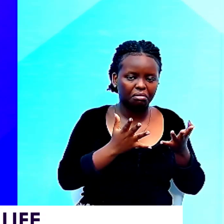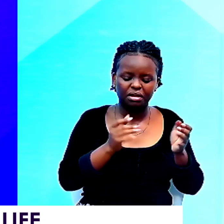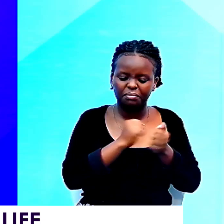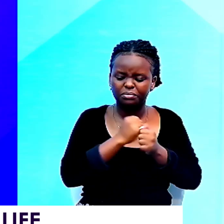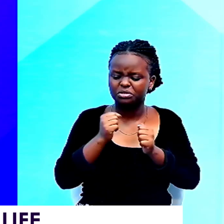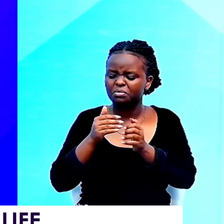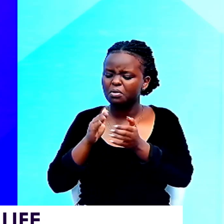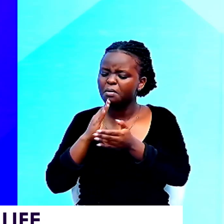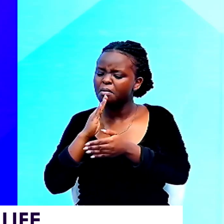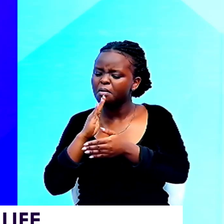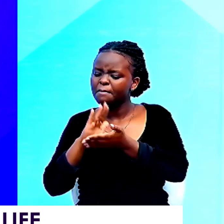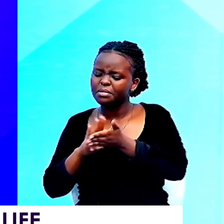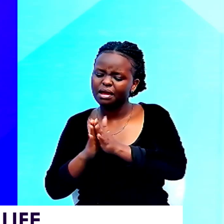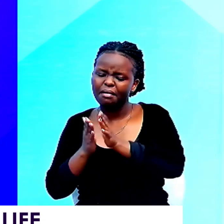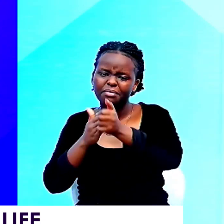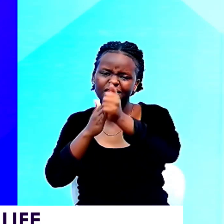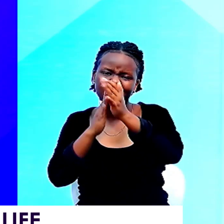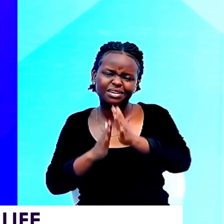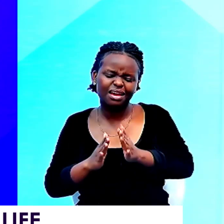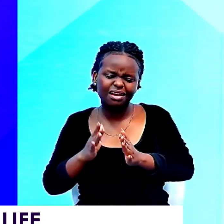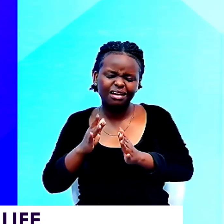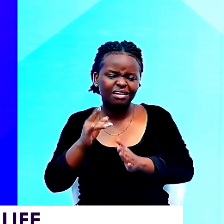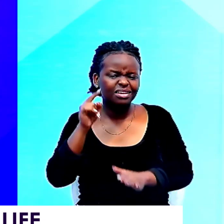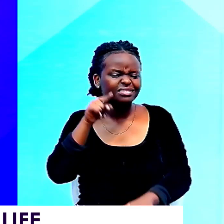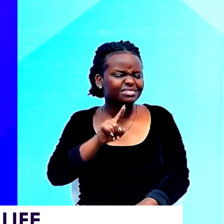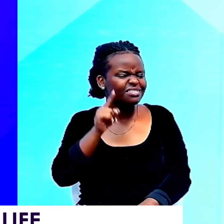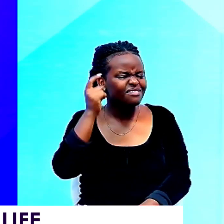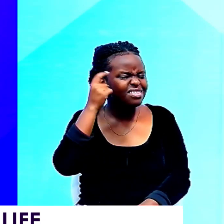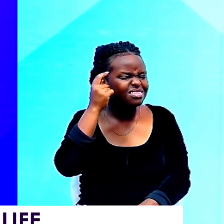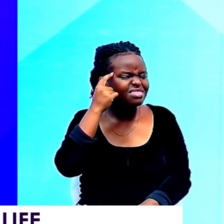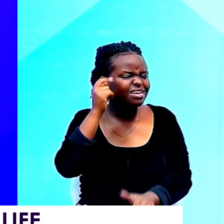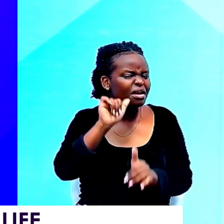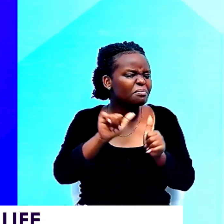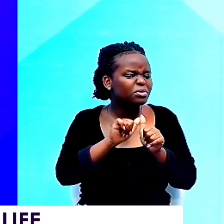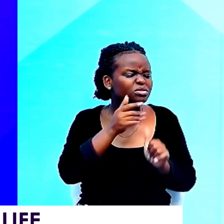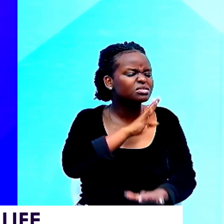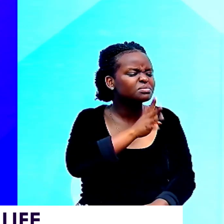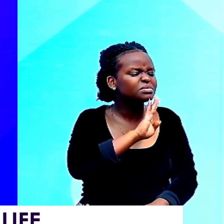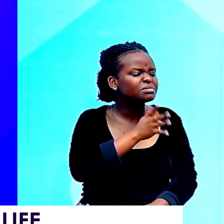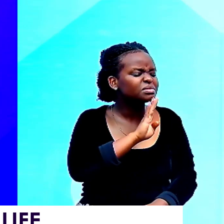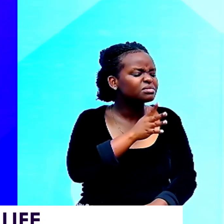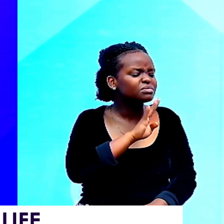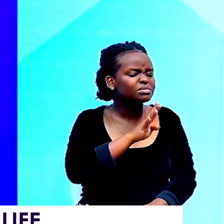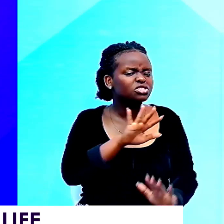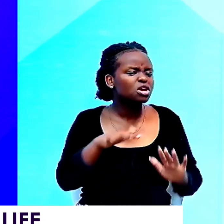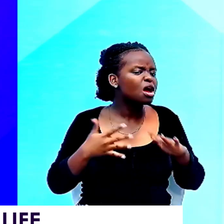leader and you're not mindful of what you speak to the people.